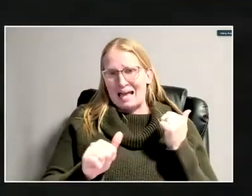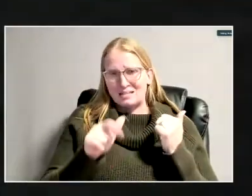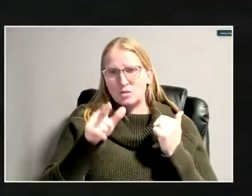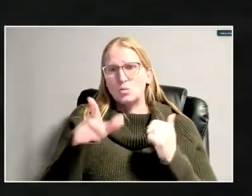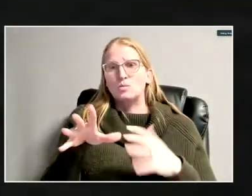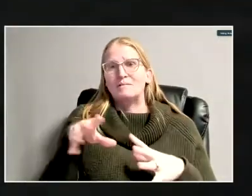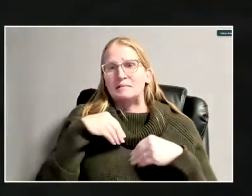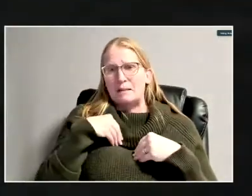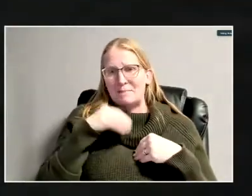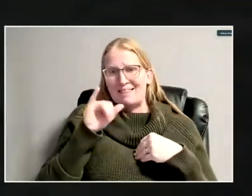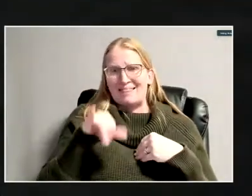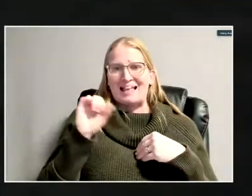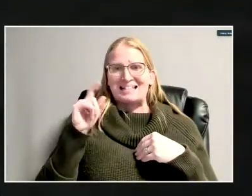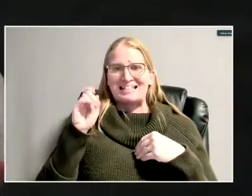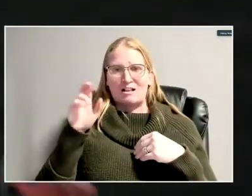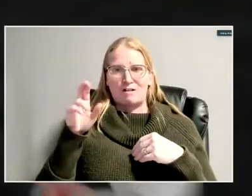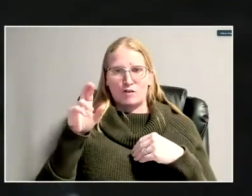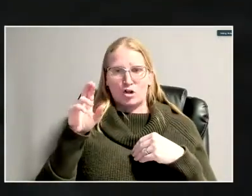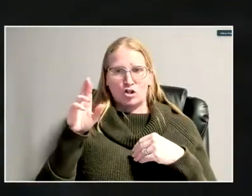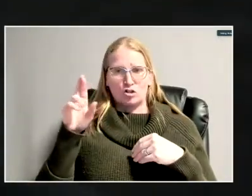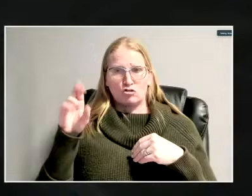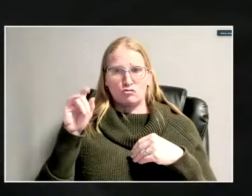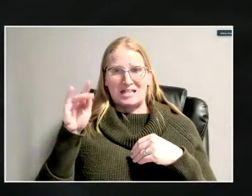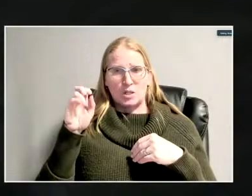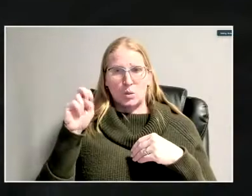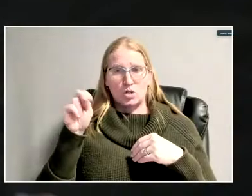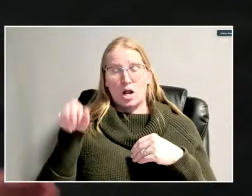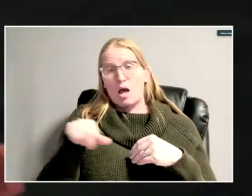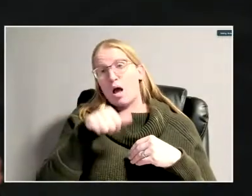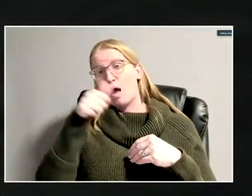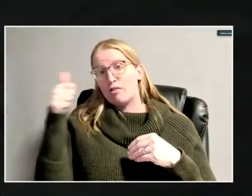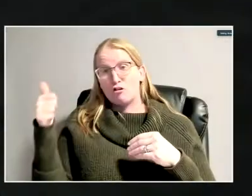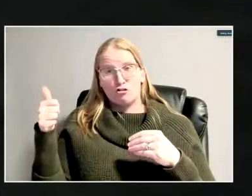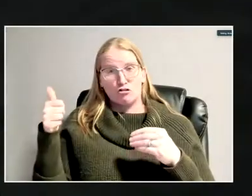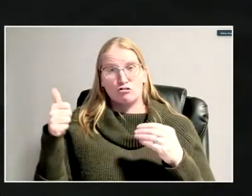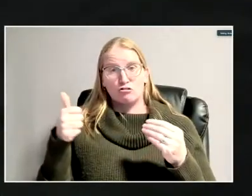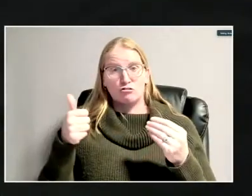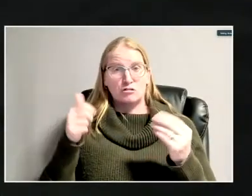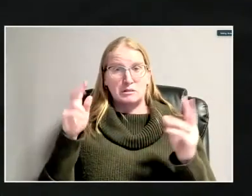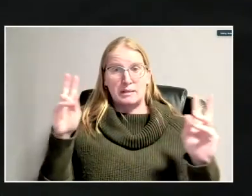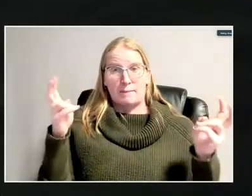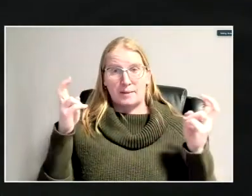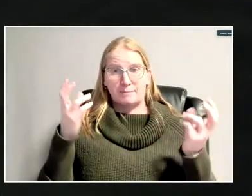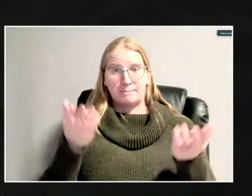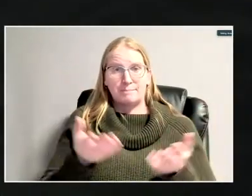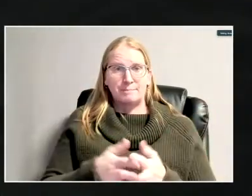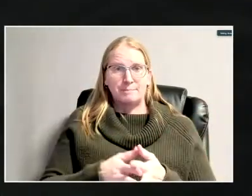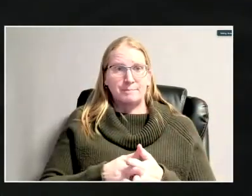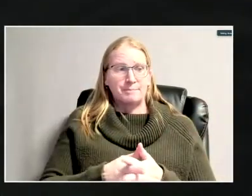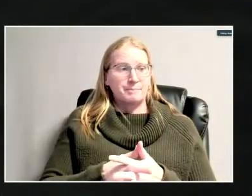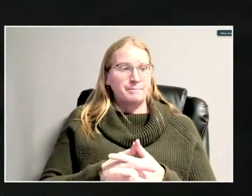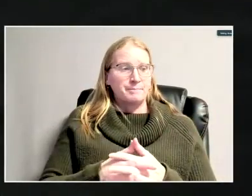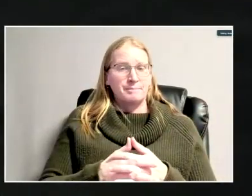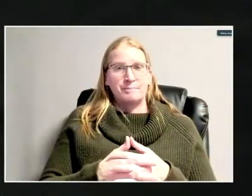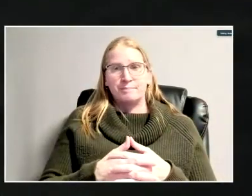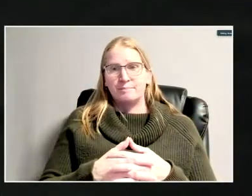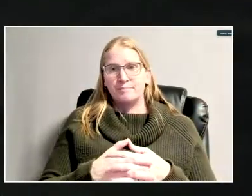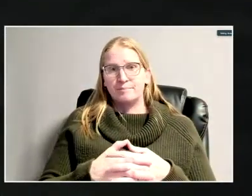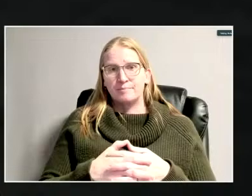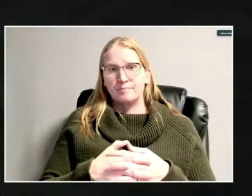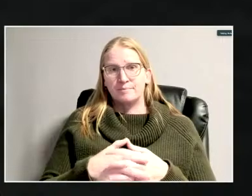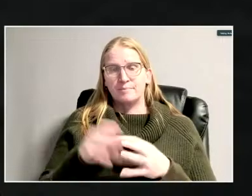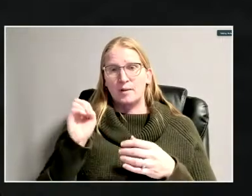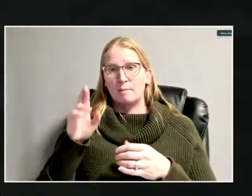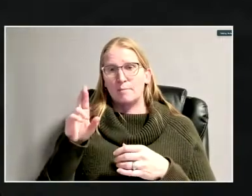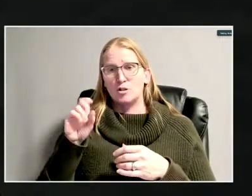the silberg resolution are there any other matters to come before uh represented town meeting on other business Mr